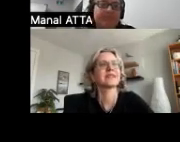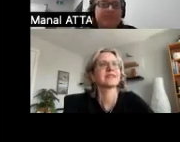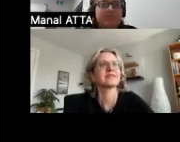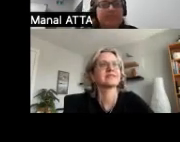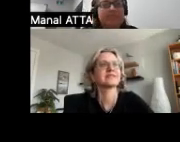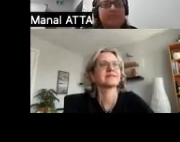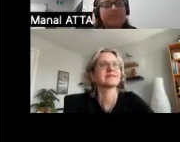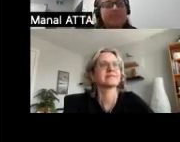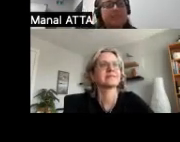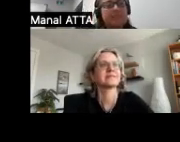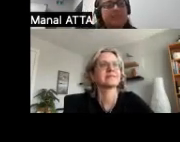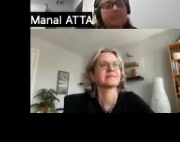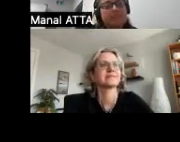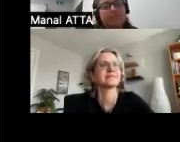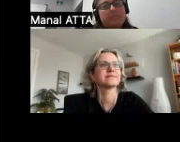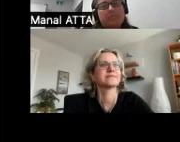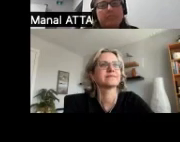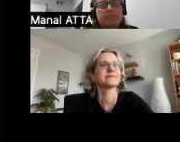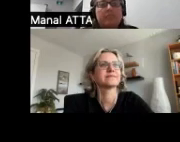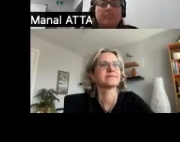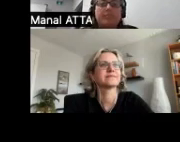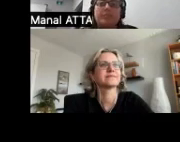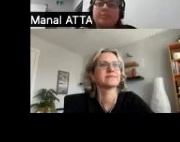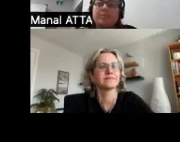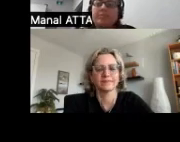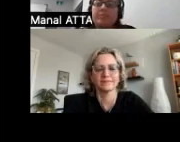our land acknowledgement. I'll just read this.